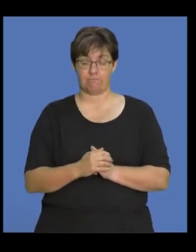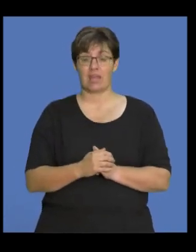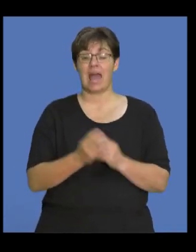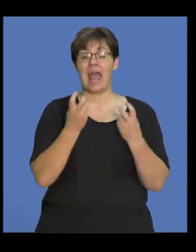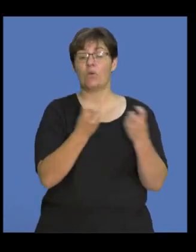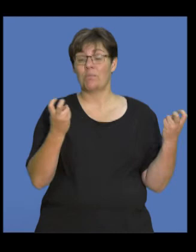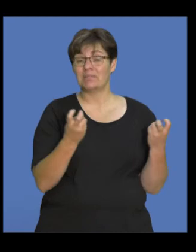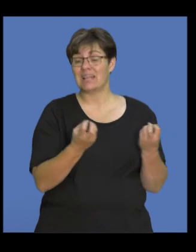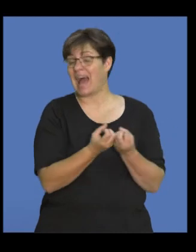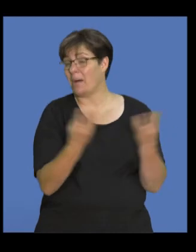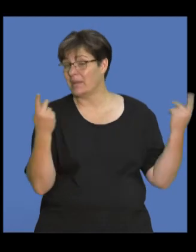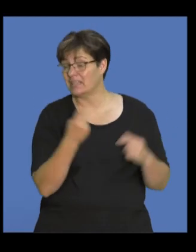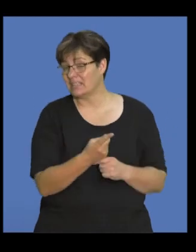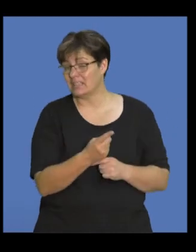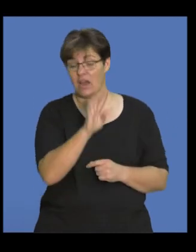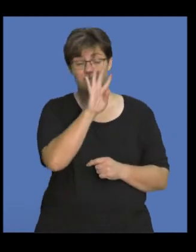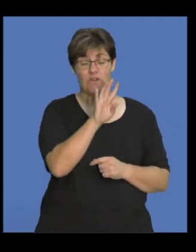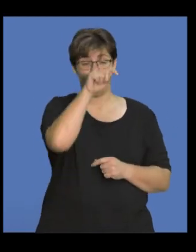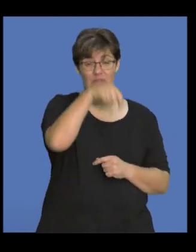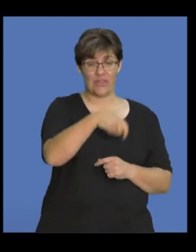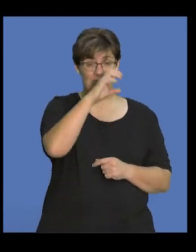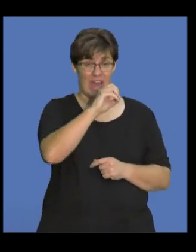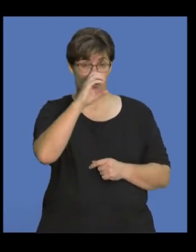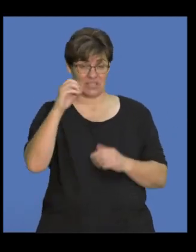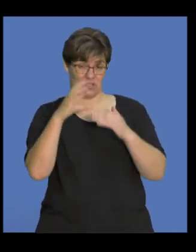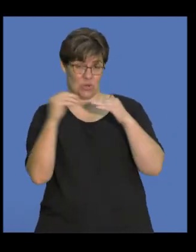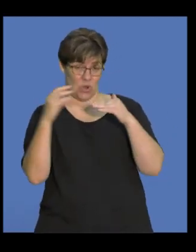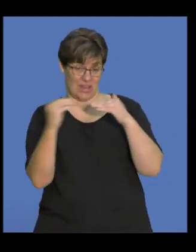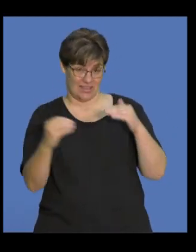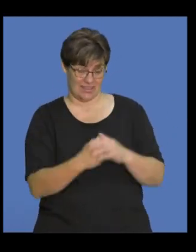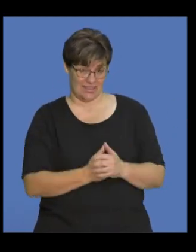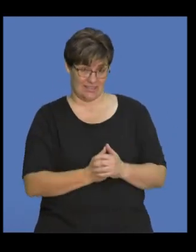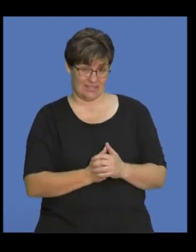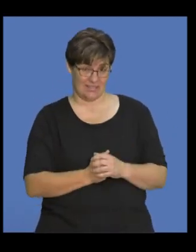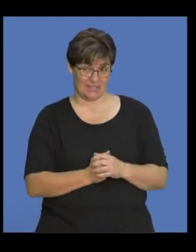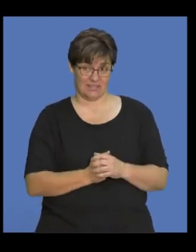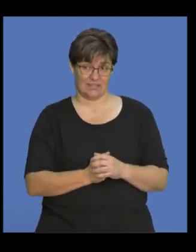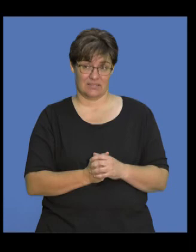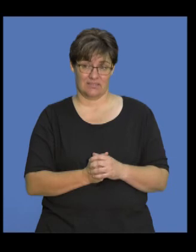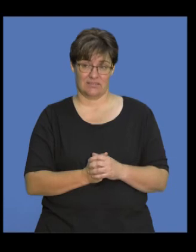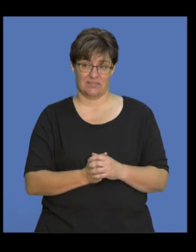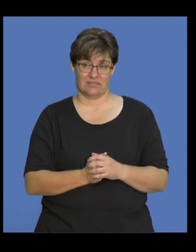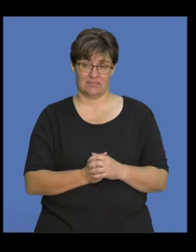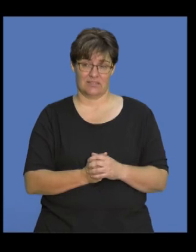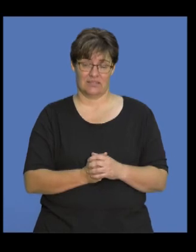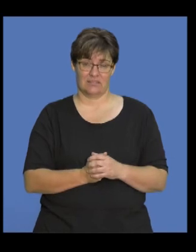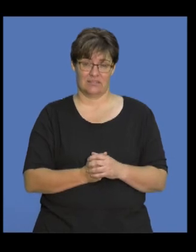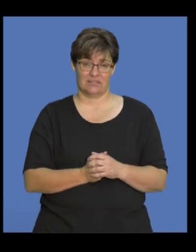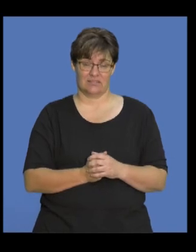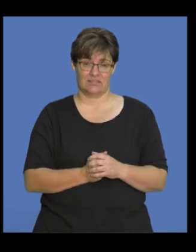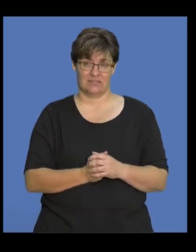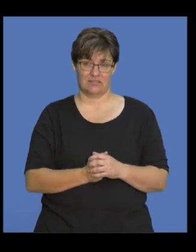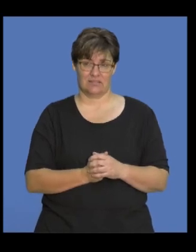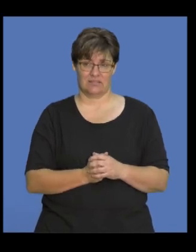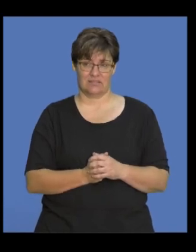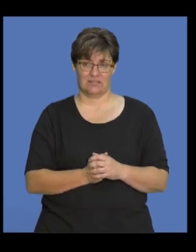DJ equipment now was $4,000, right? This was $4,000. I'm gonna